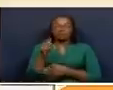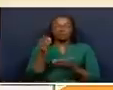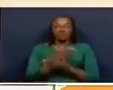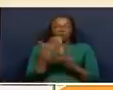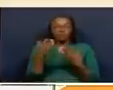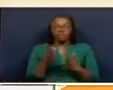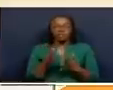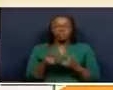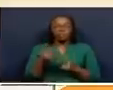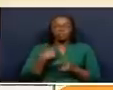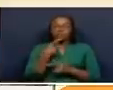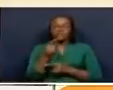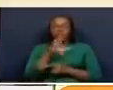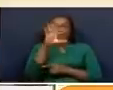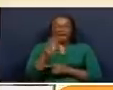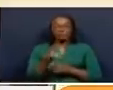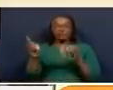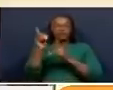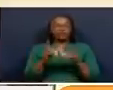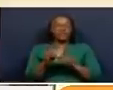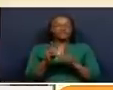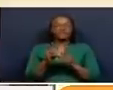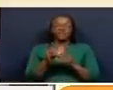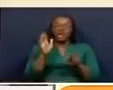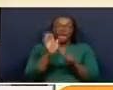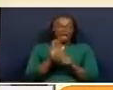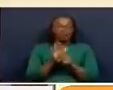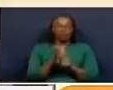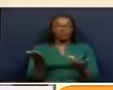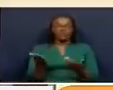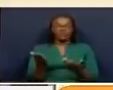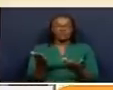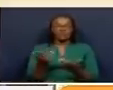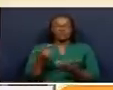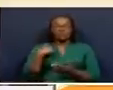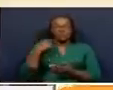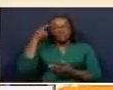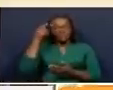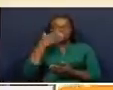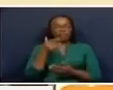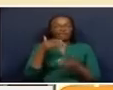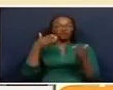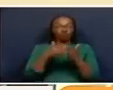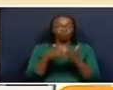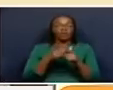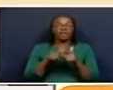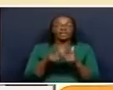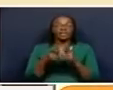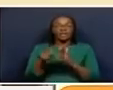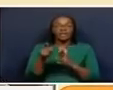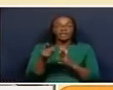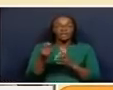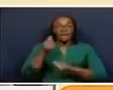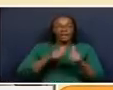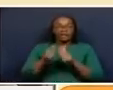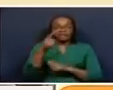long. We had better stop dancing and begin thinking and acting in the right. Yeah. This is